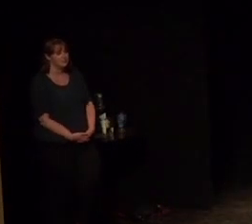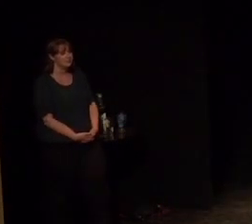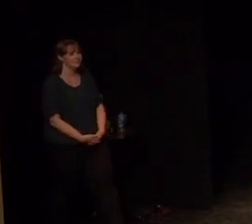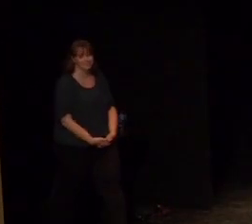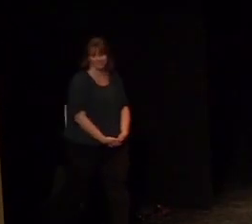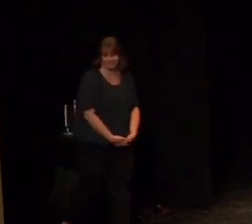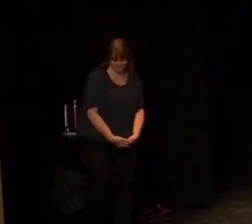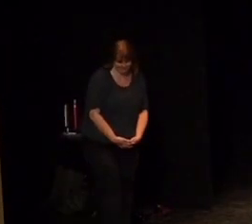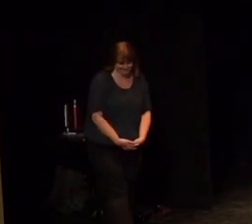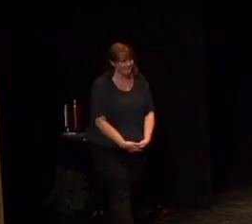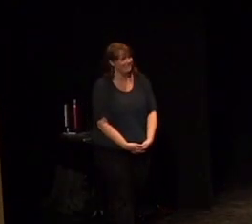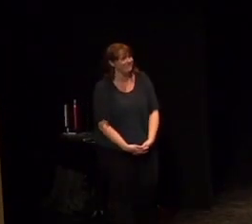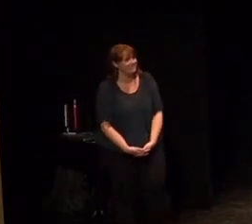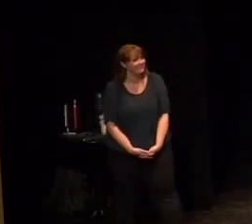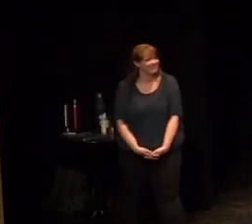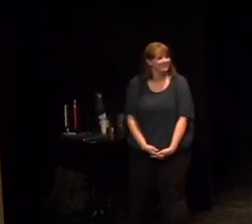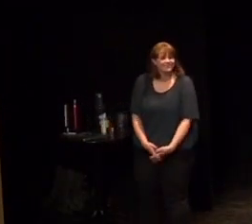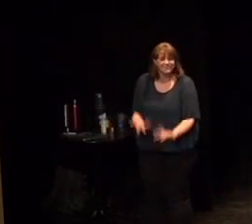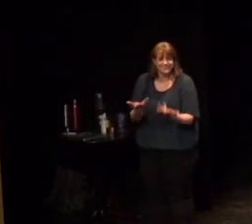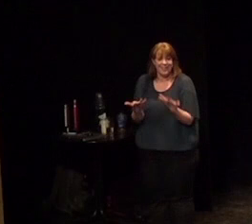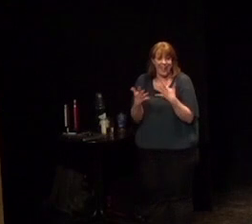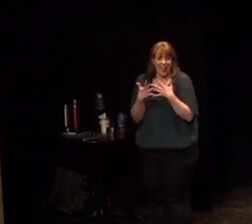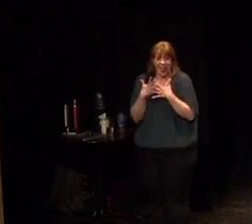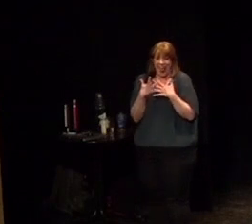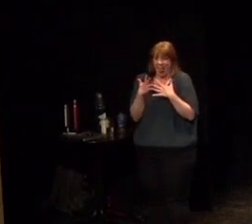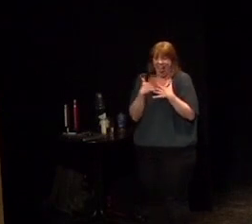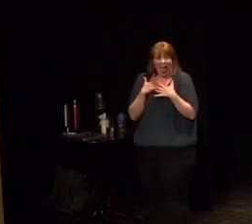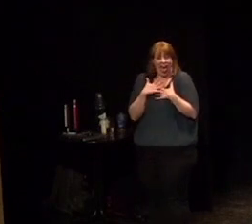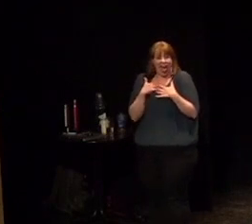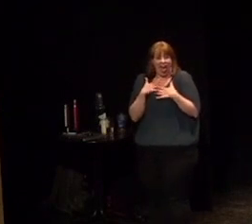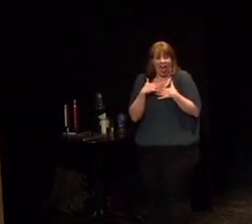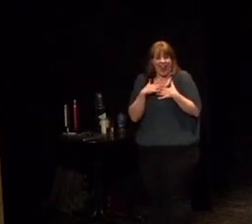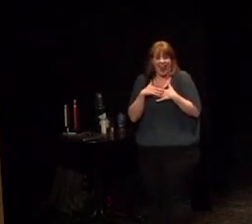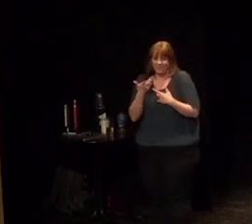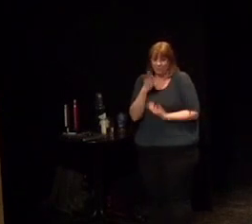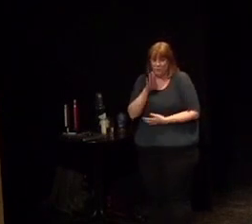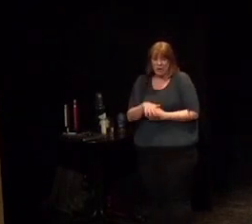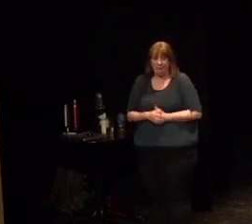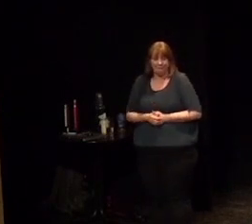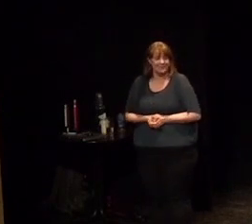way. Love, shameless plug.